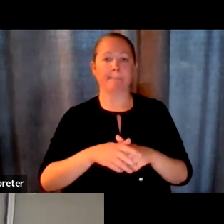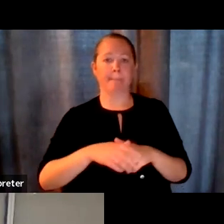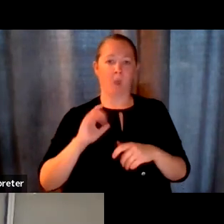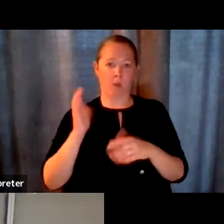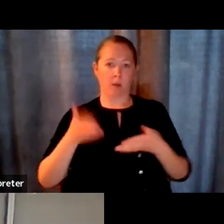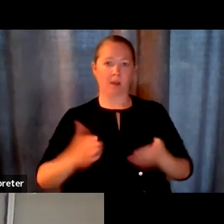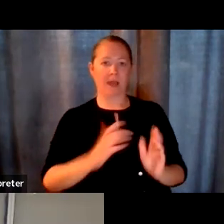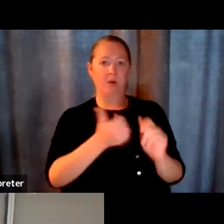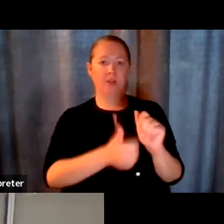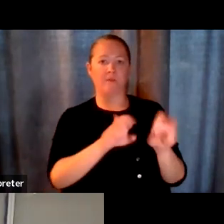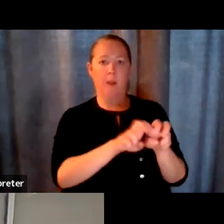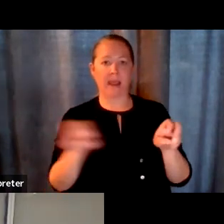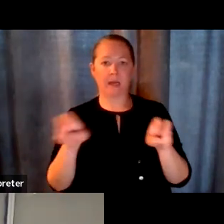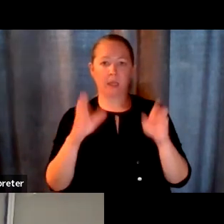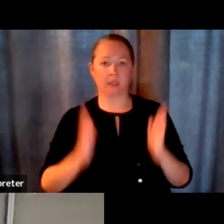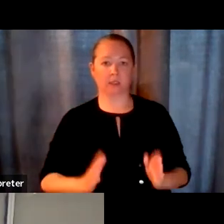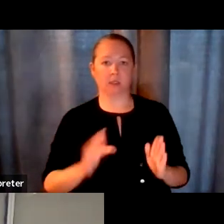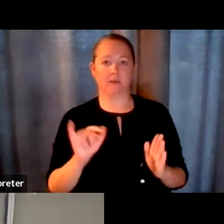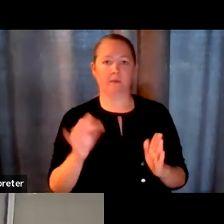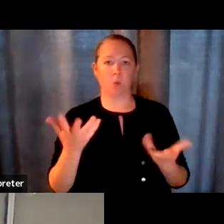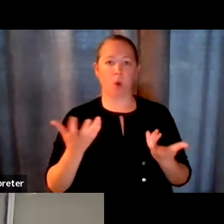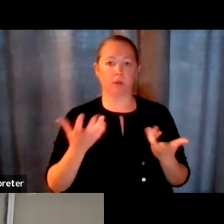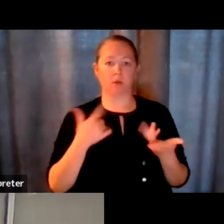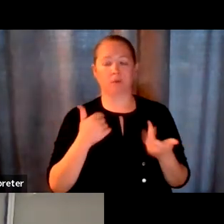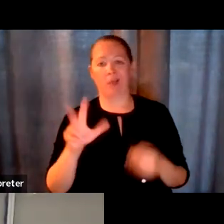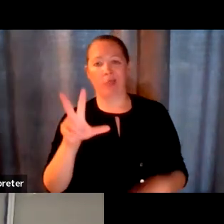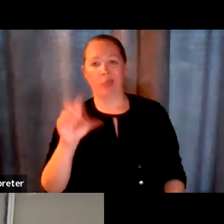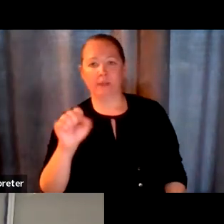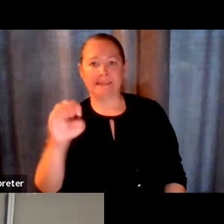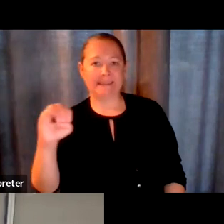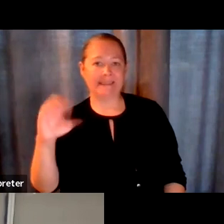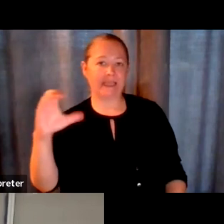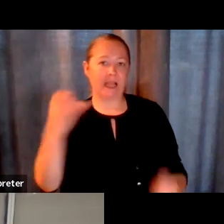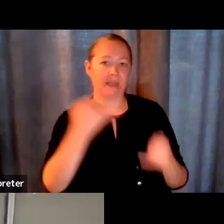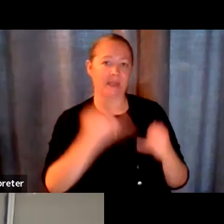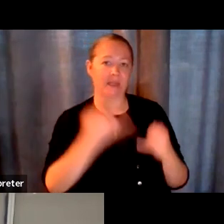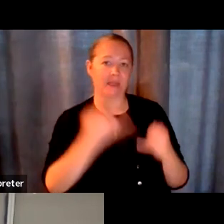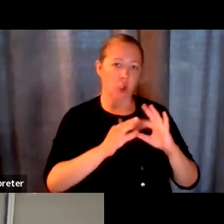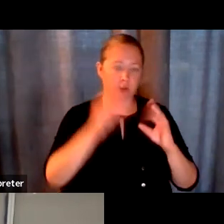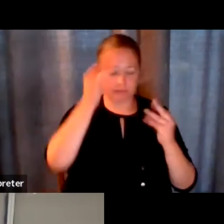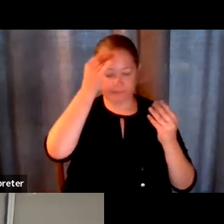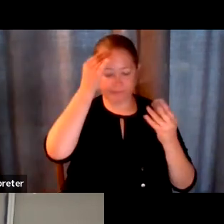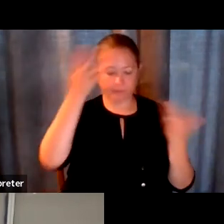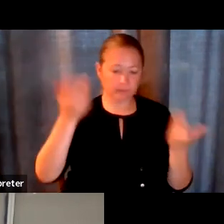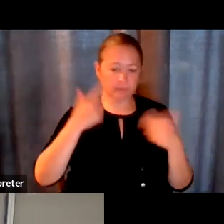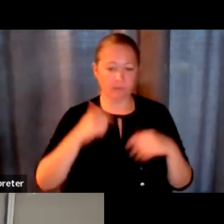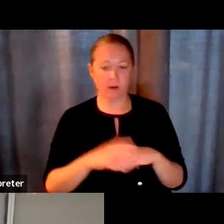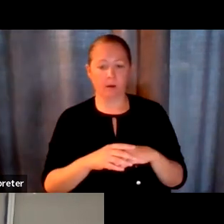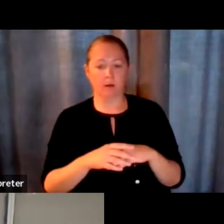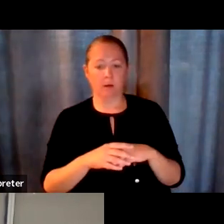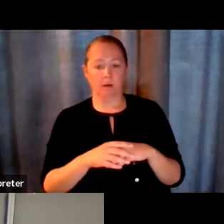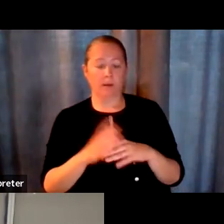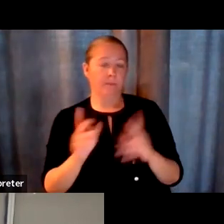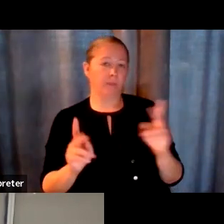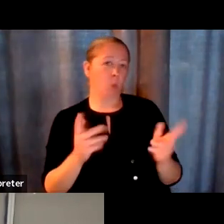our panelists, if you would like to do a 30-second last thought before we talk just the last couple of things folks can do